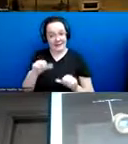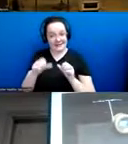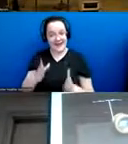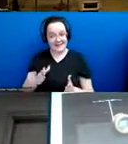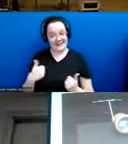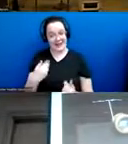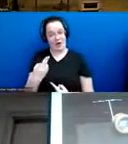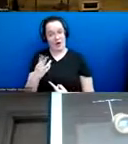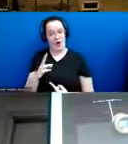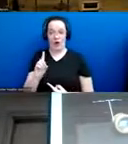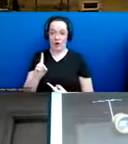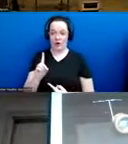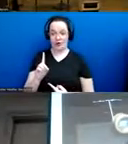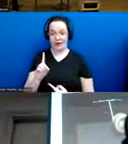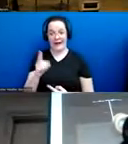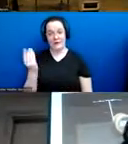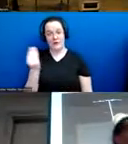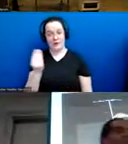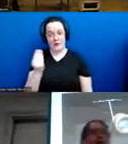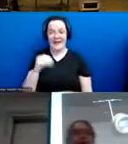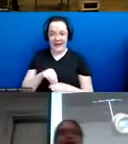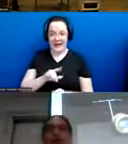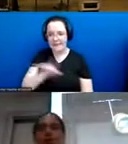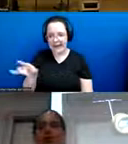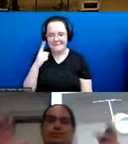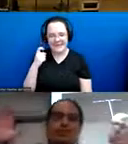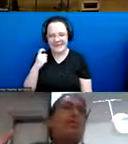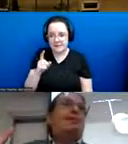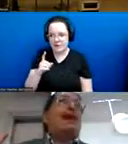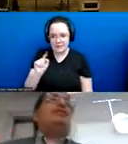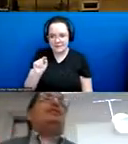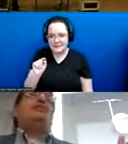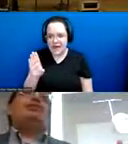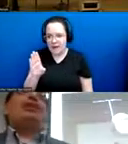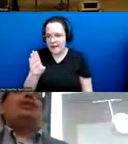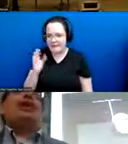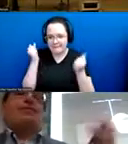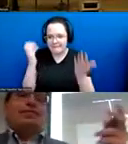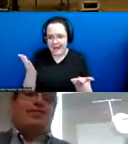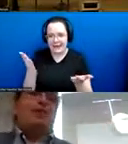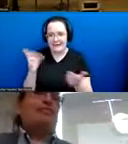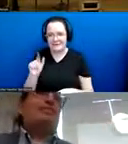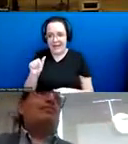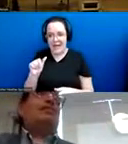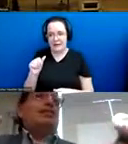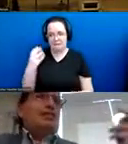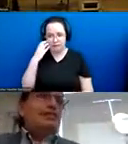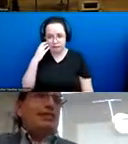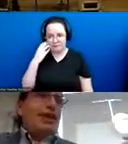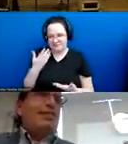it's terabytes and terabytes of data because you cannot transport this online. So people imagine that if you were to have this